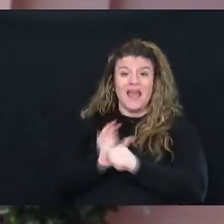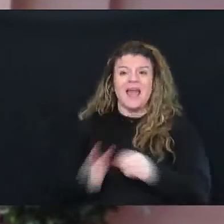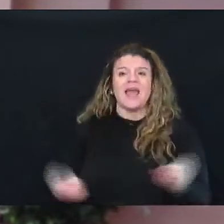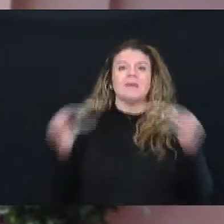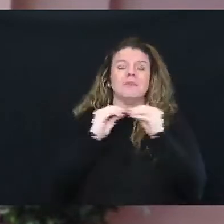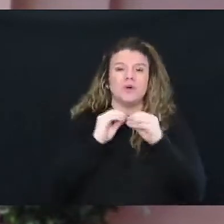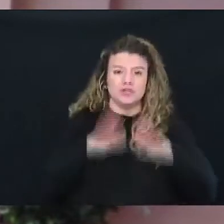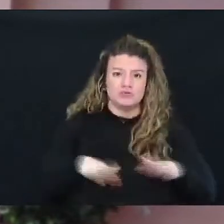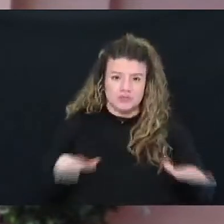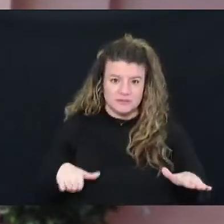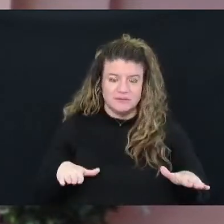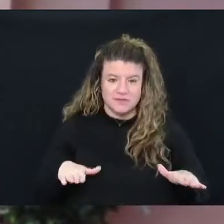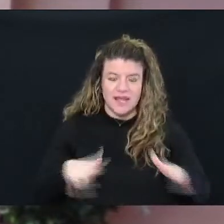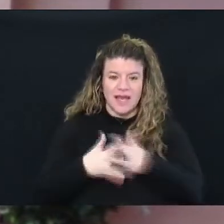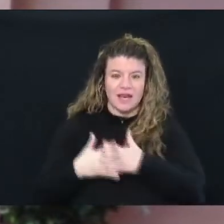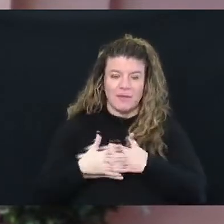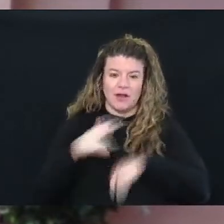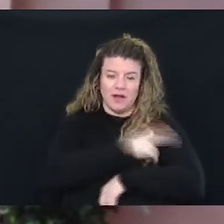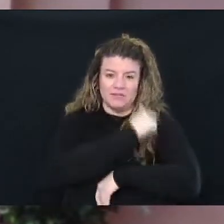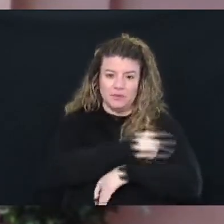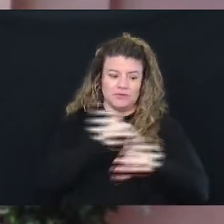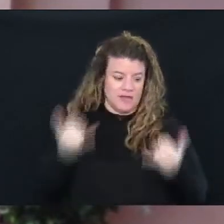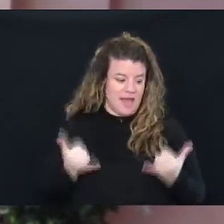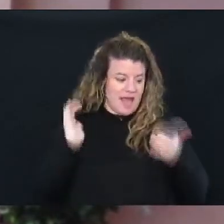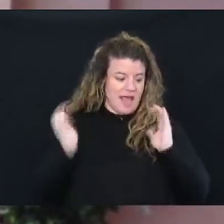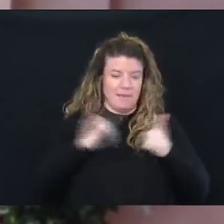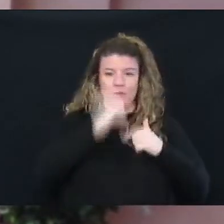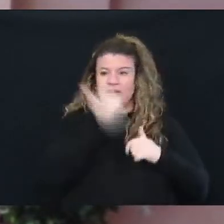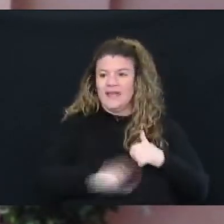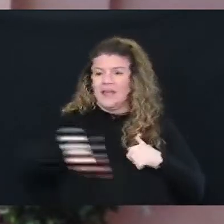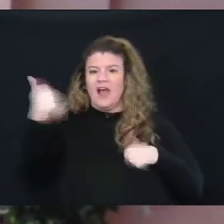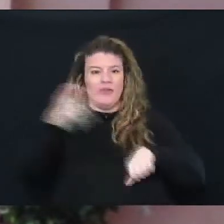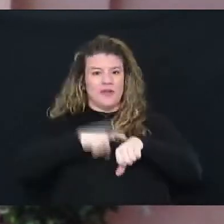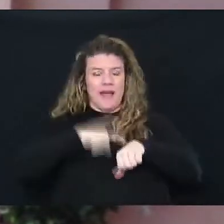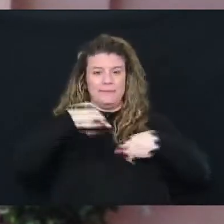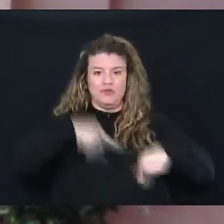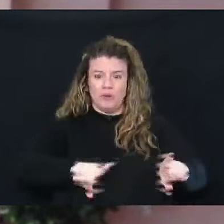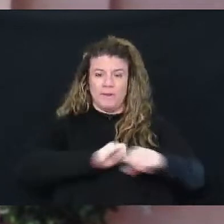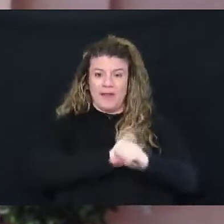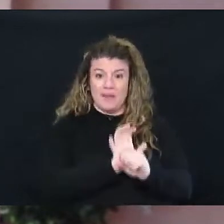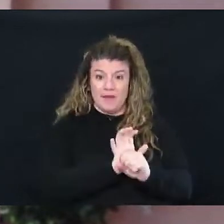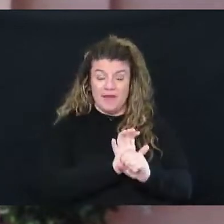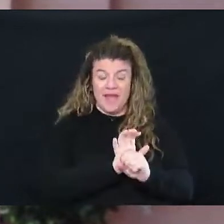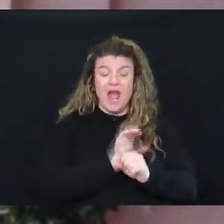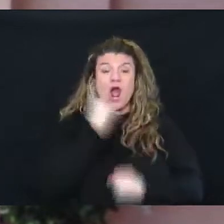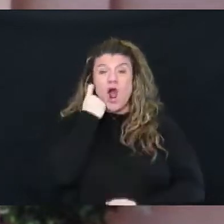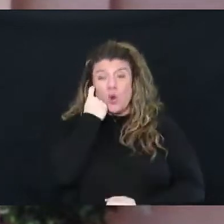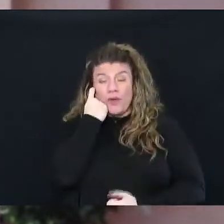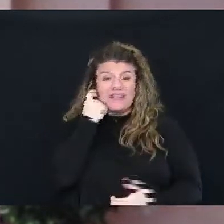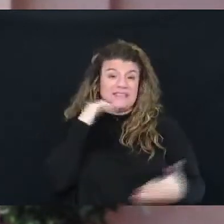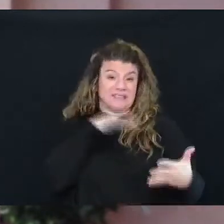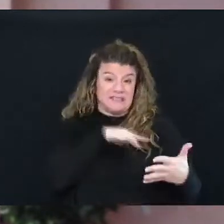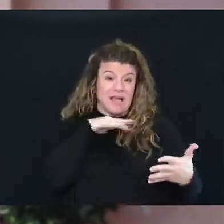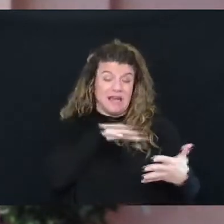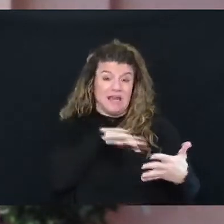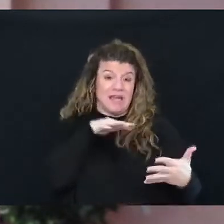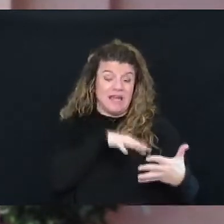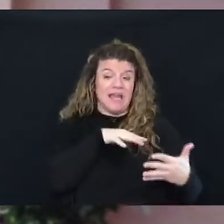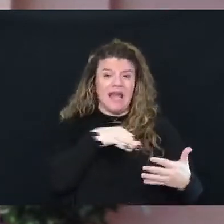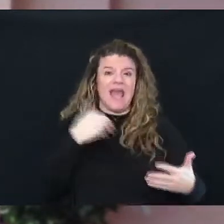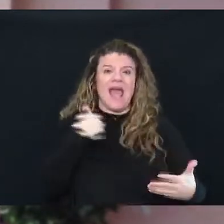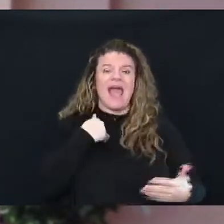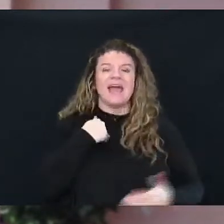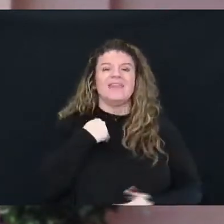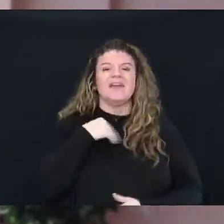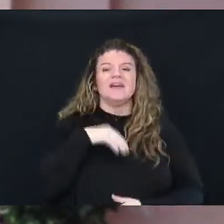children in American hospitals today than any other time in the pandemic. We know in a recent study that came out in the New England Journal